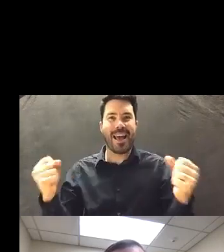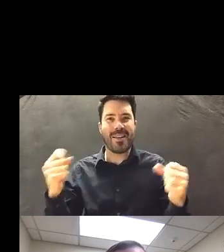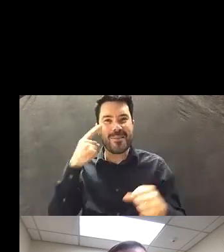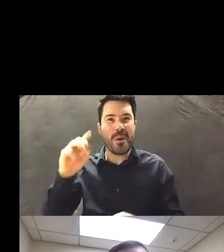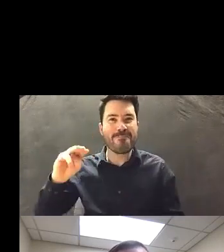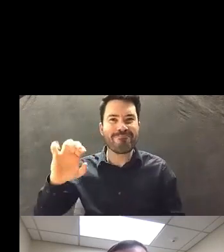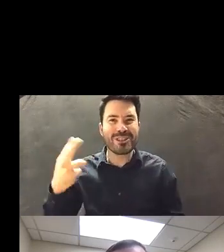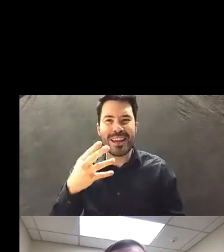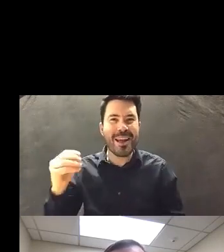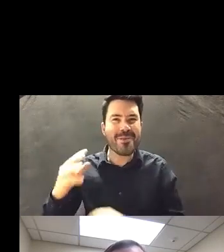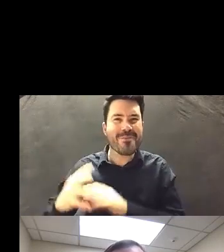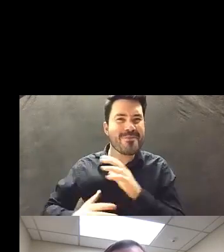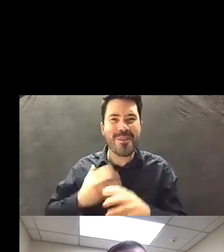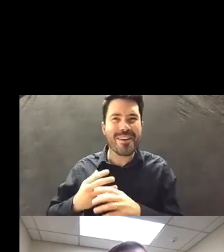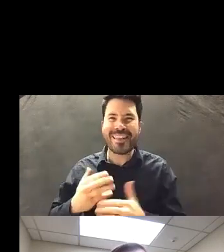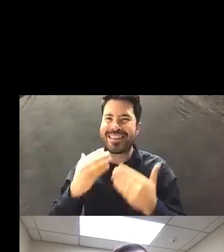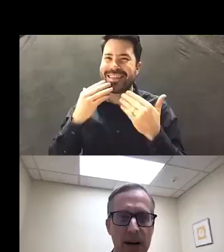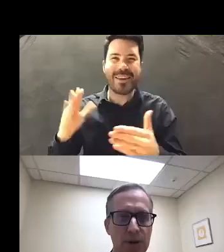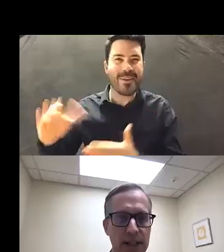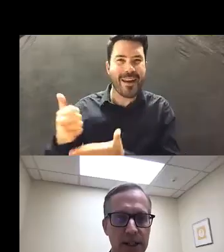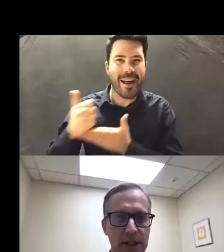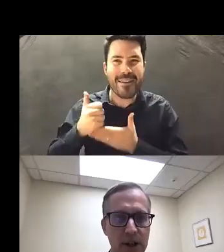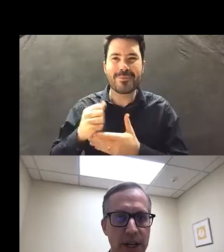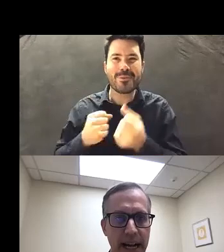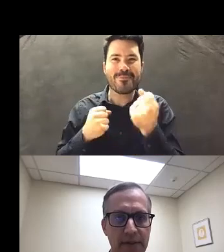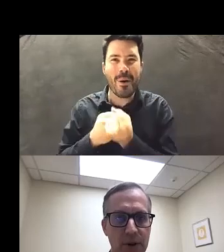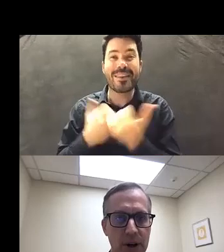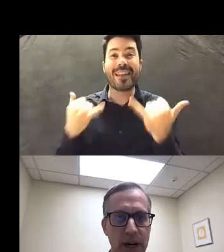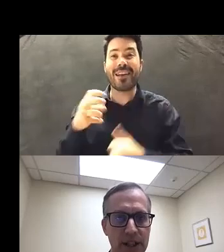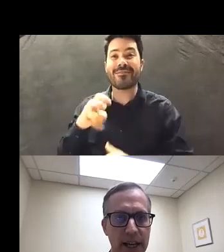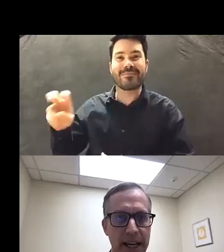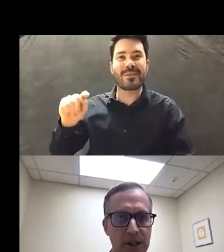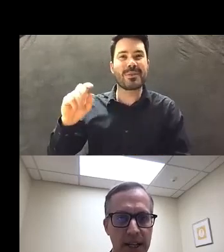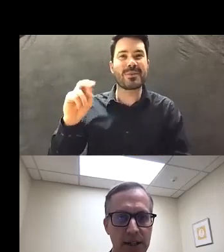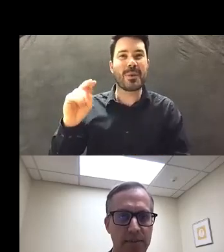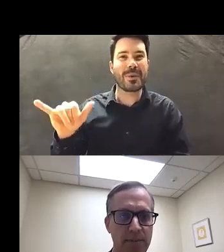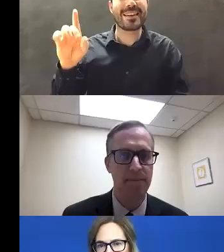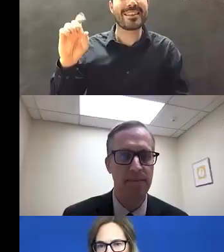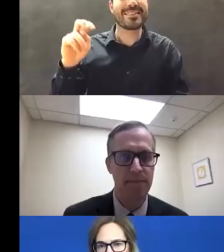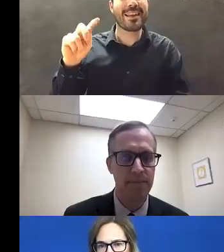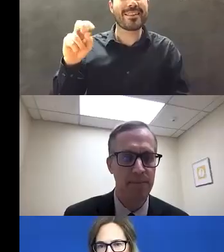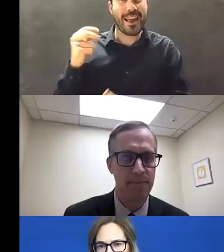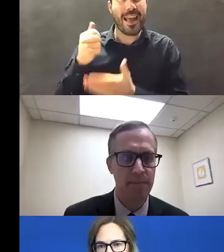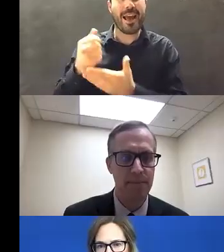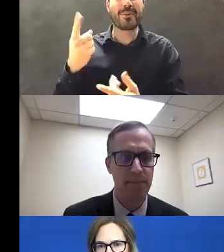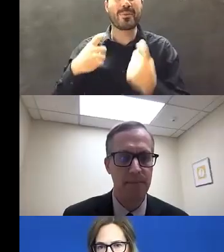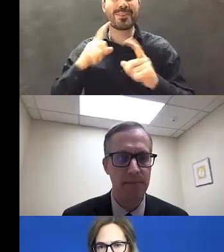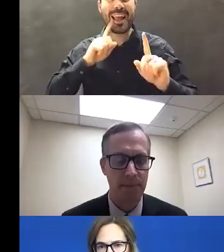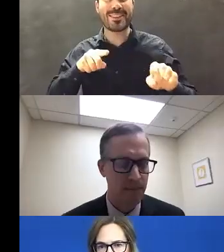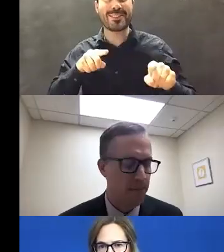support, creativity, and leadership. I'll now transition to Tony Denton for our question and answer session.